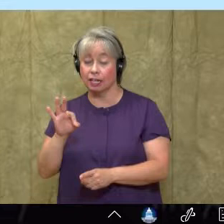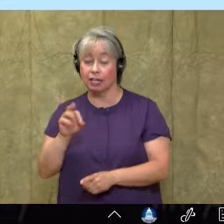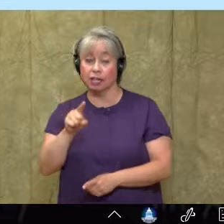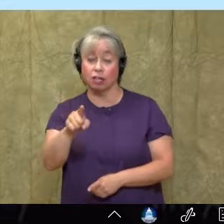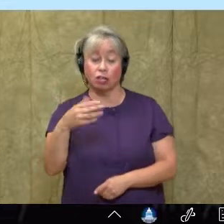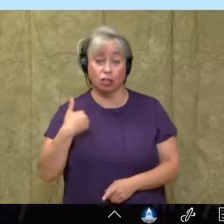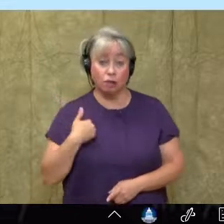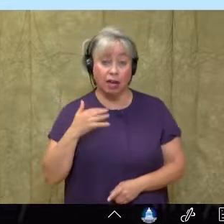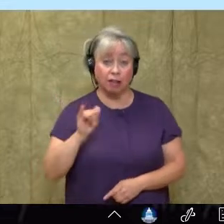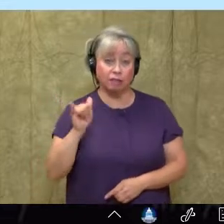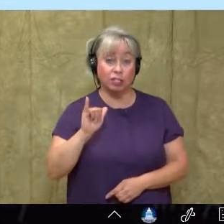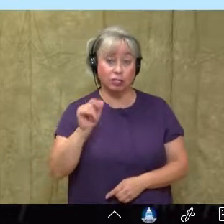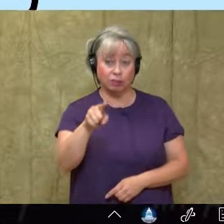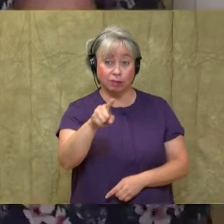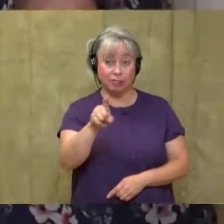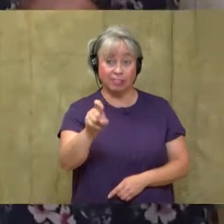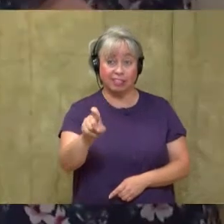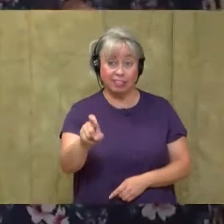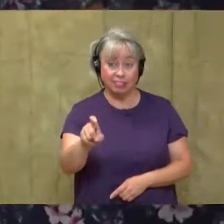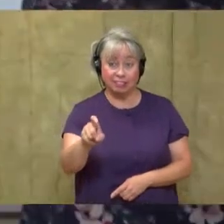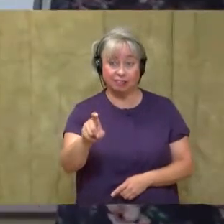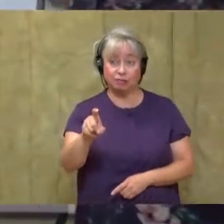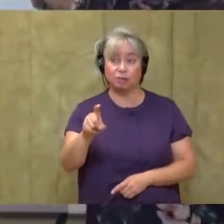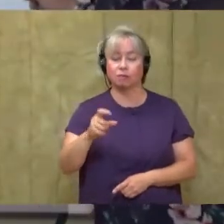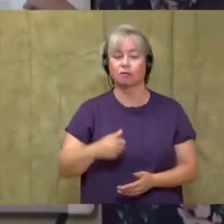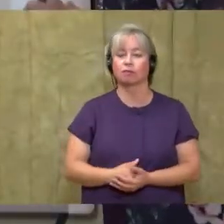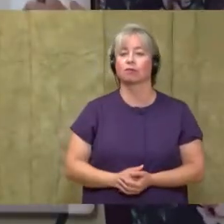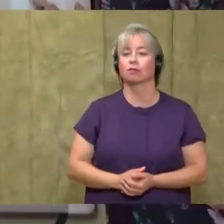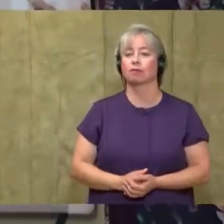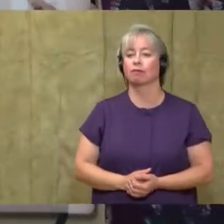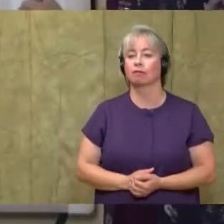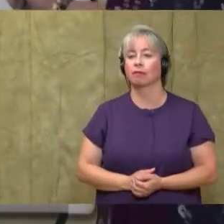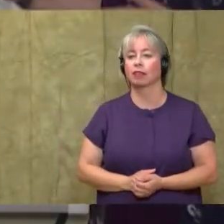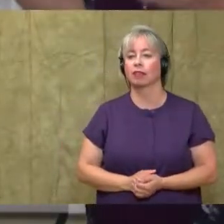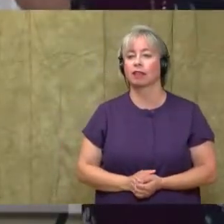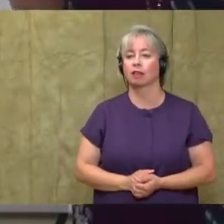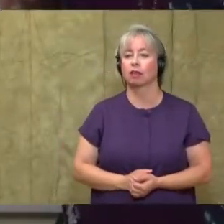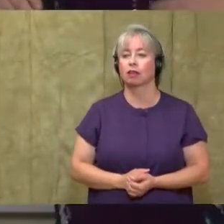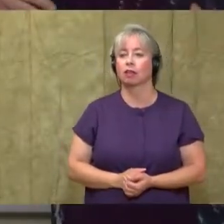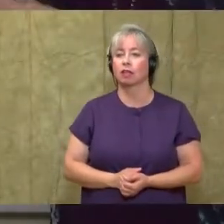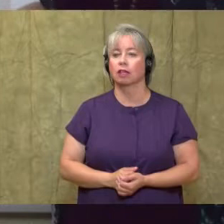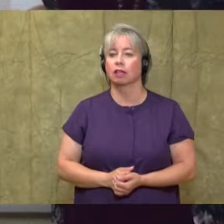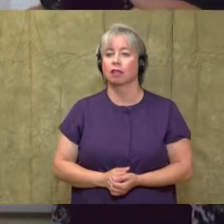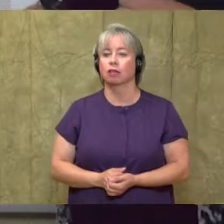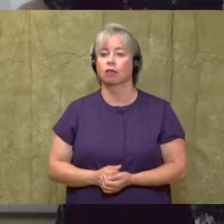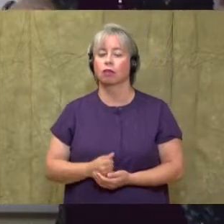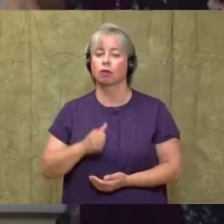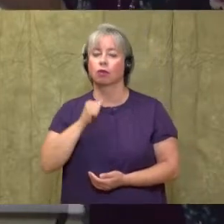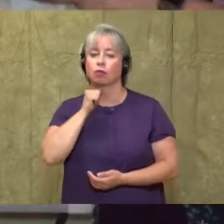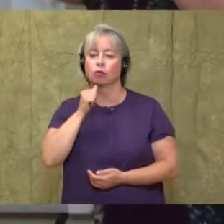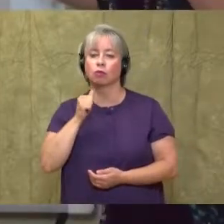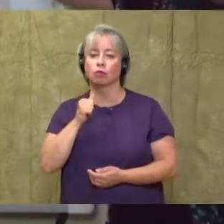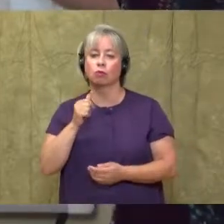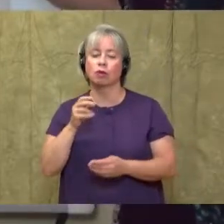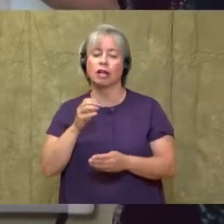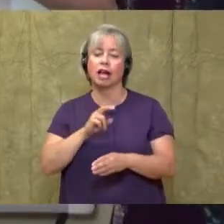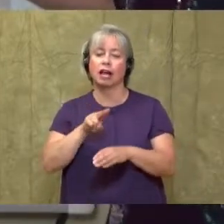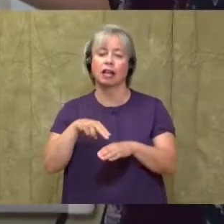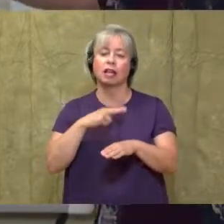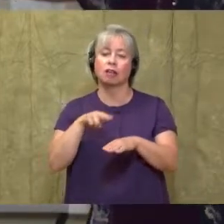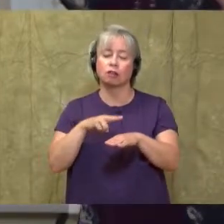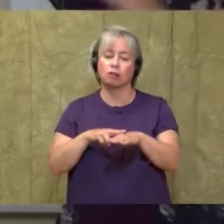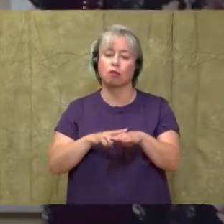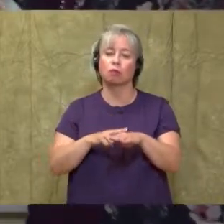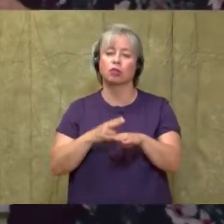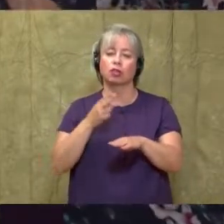Good. Now, we're not really used to seeing our equations from 6th grade, maybe even 5th grade. Our equations this way, we're